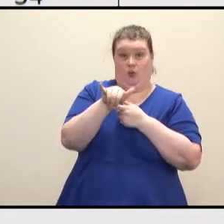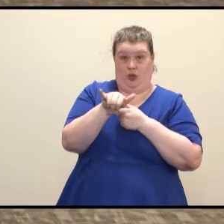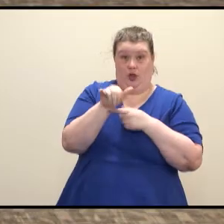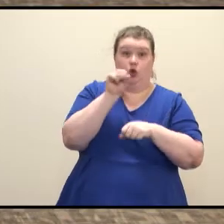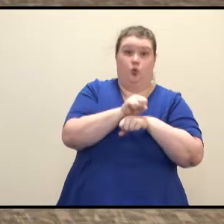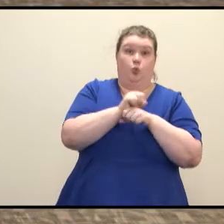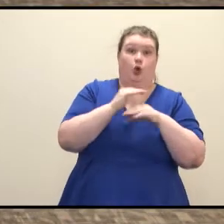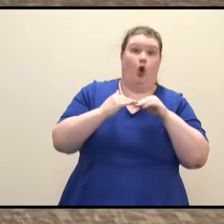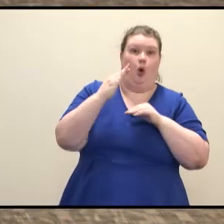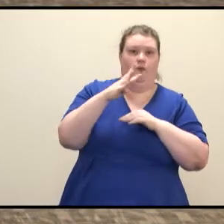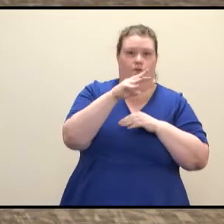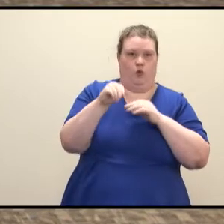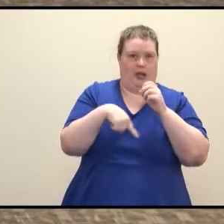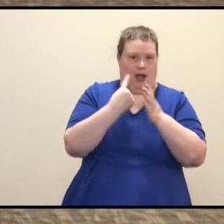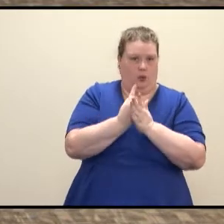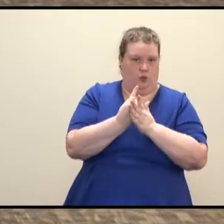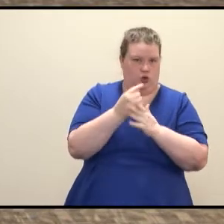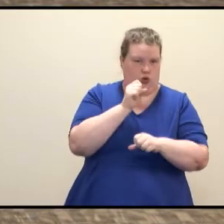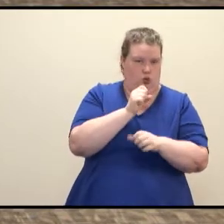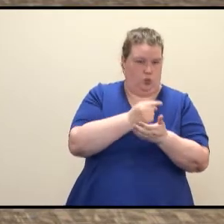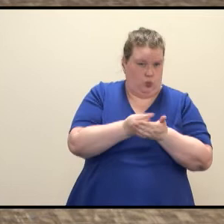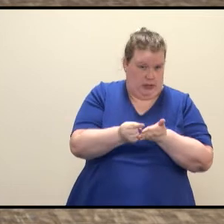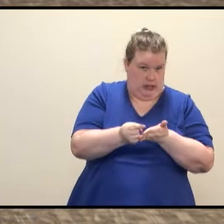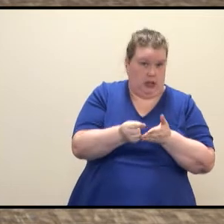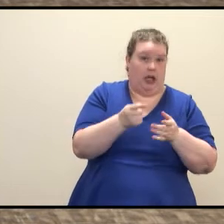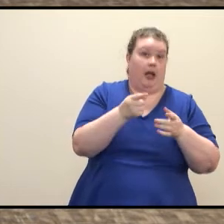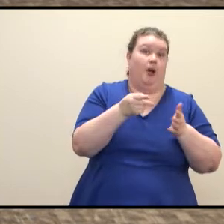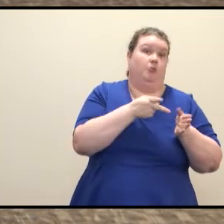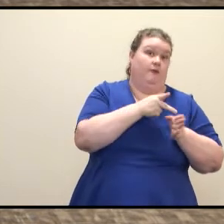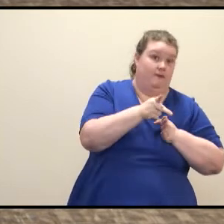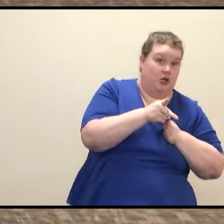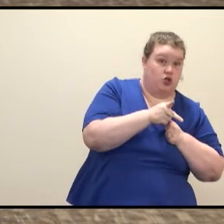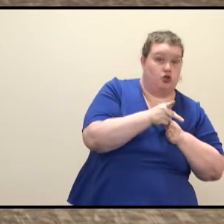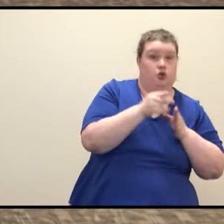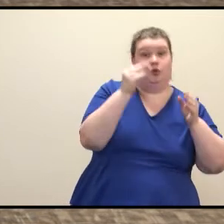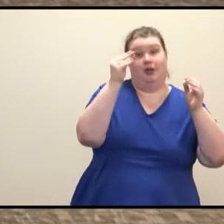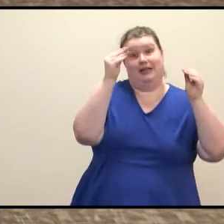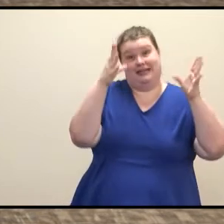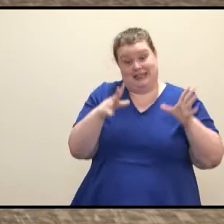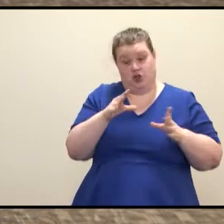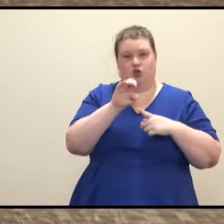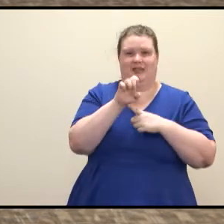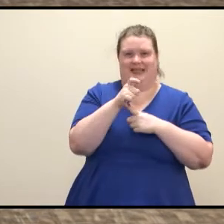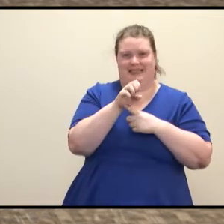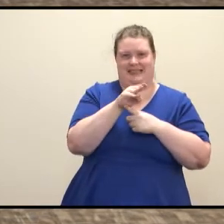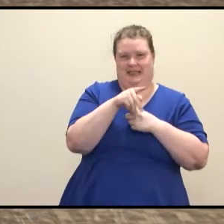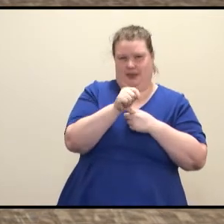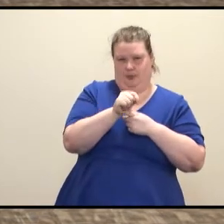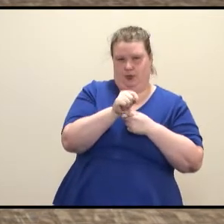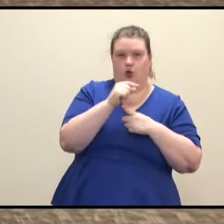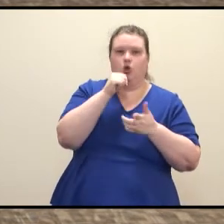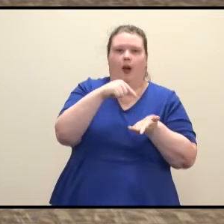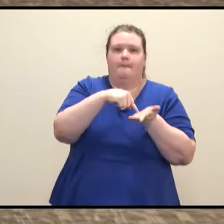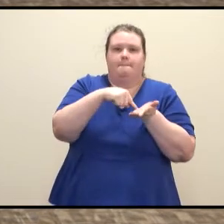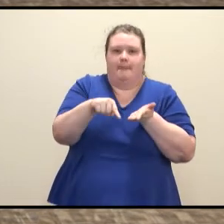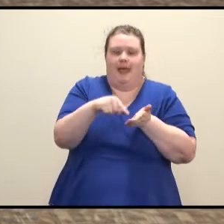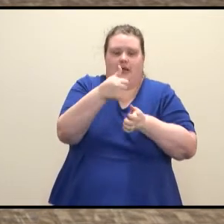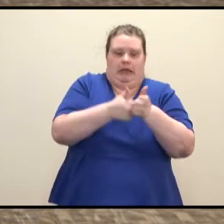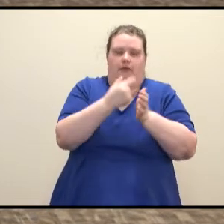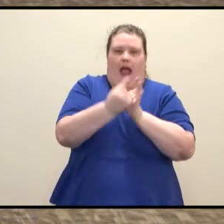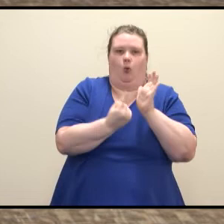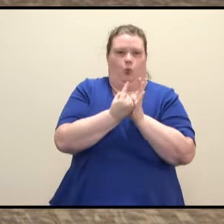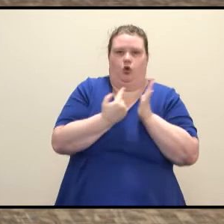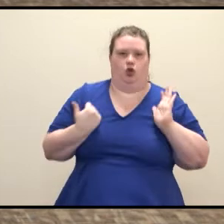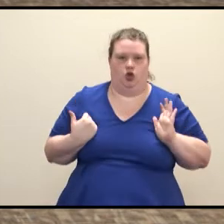week, you're a professional, you're an administrator, a teacher is considered an exempt employee, you're not hourly, you're not paid by the